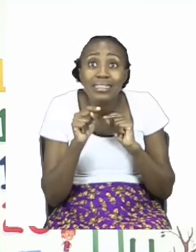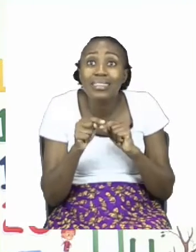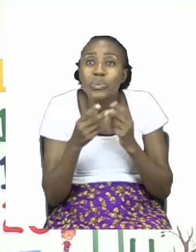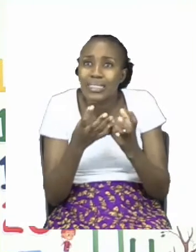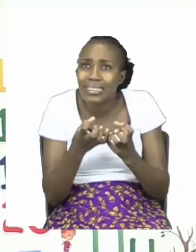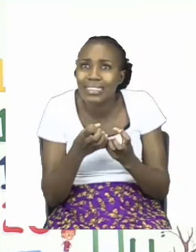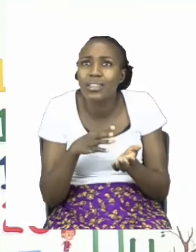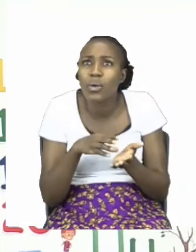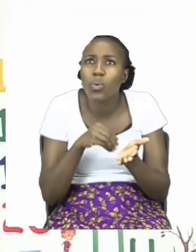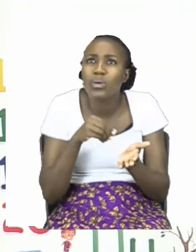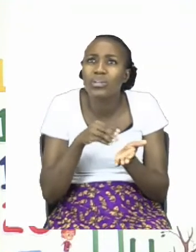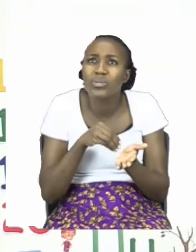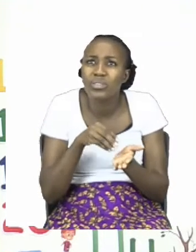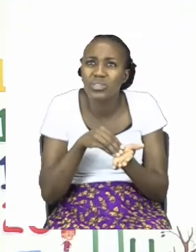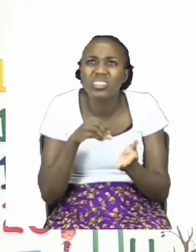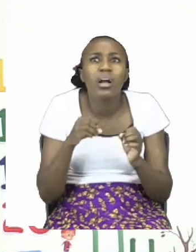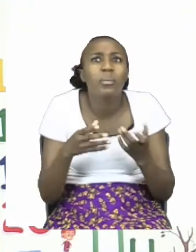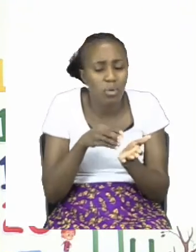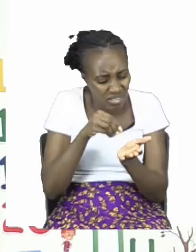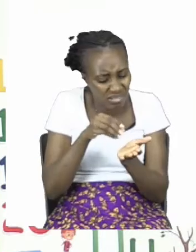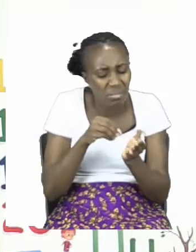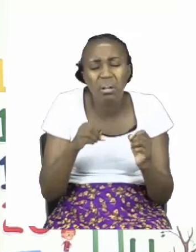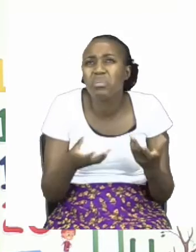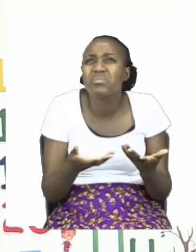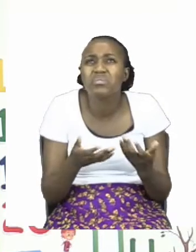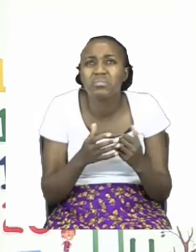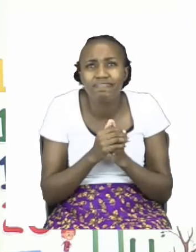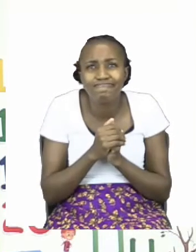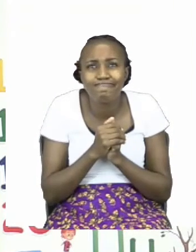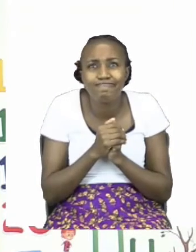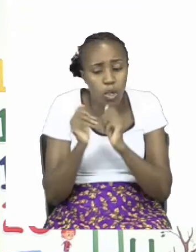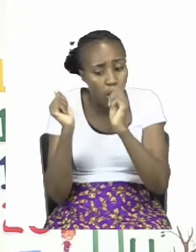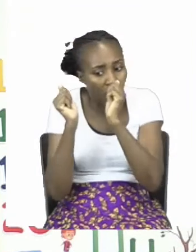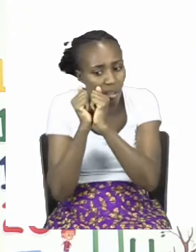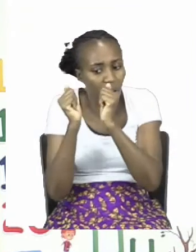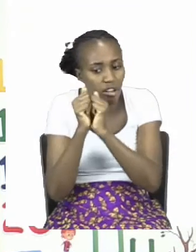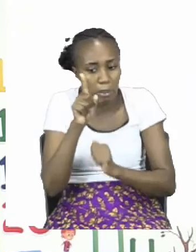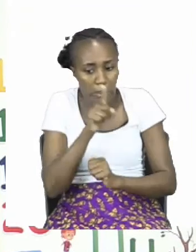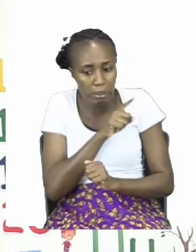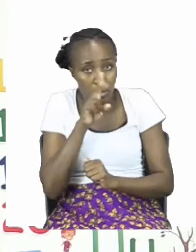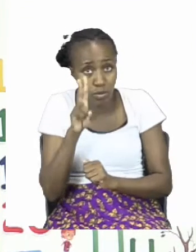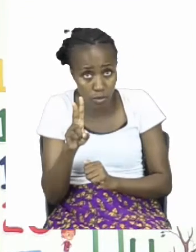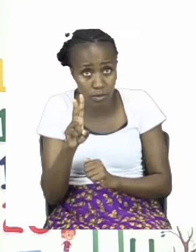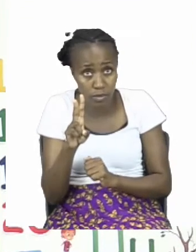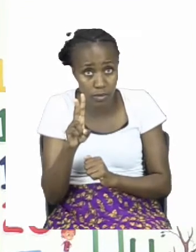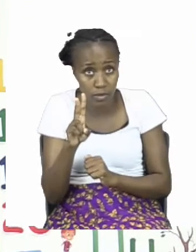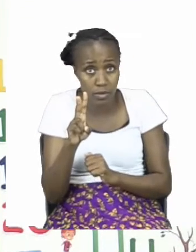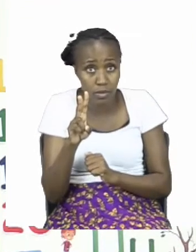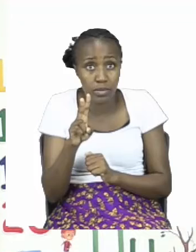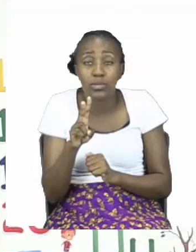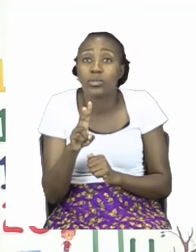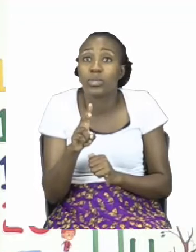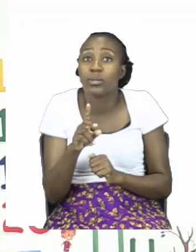out what our change is after we buy the packet of chips. So we take our money and we say